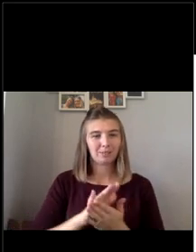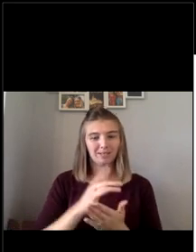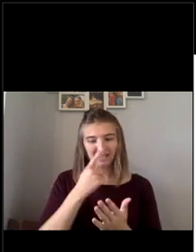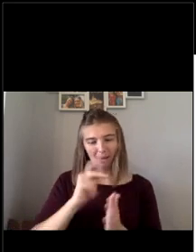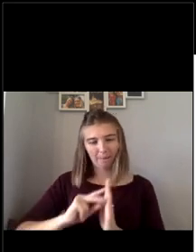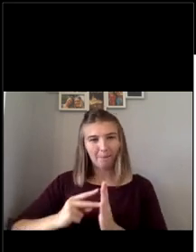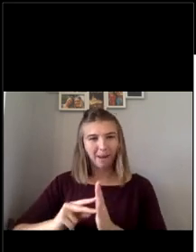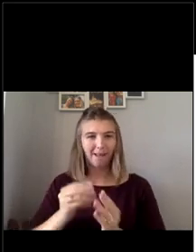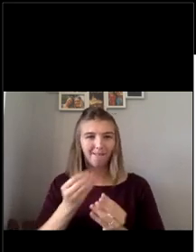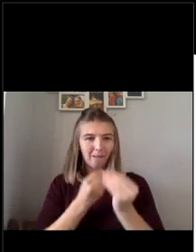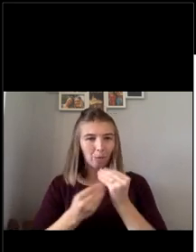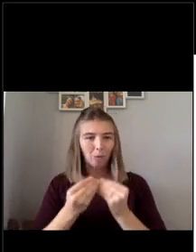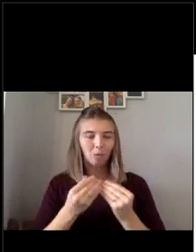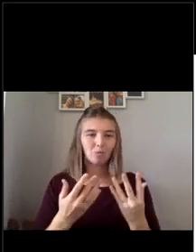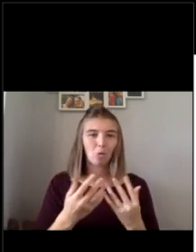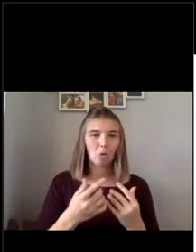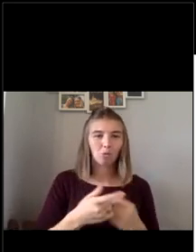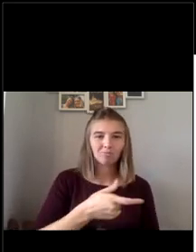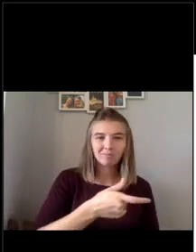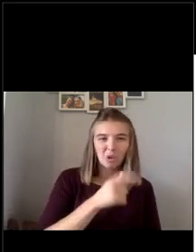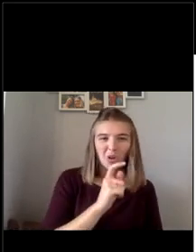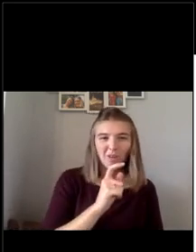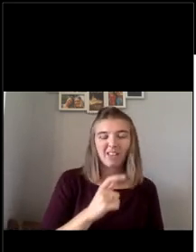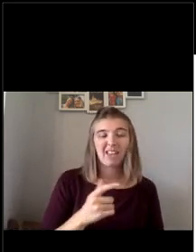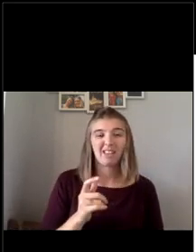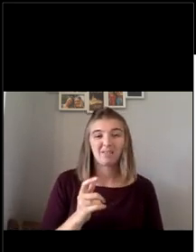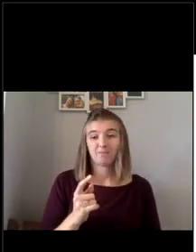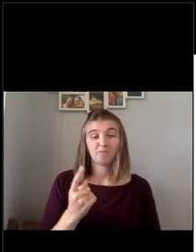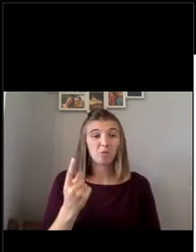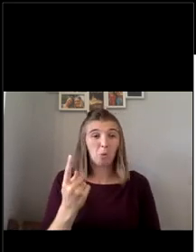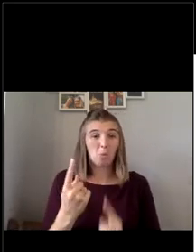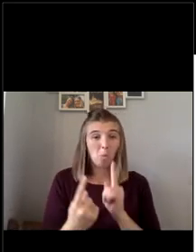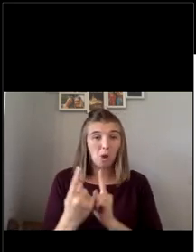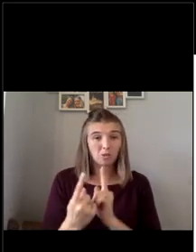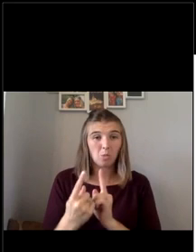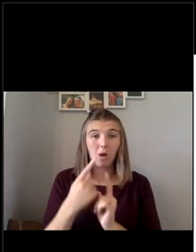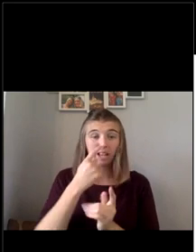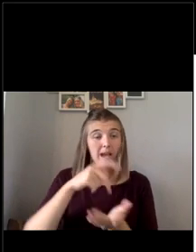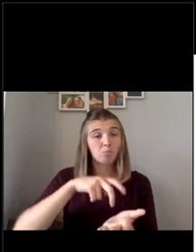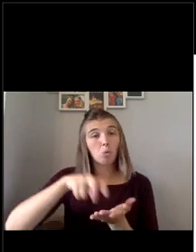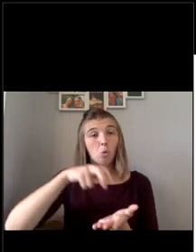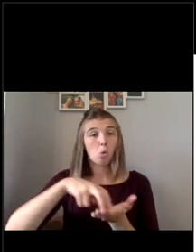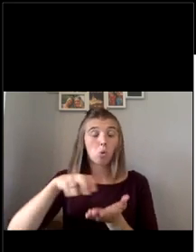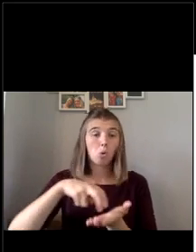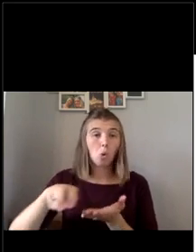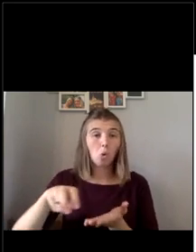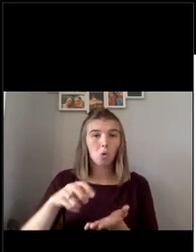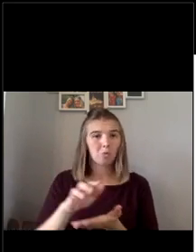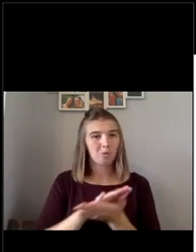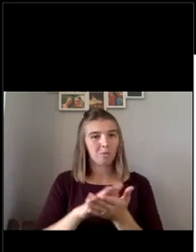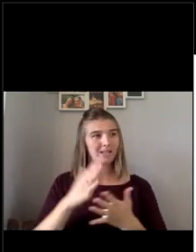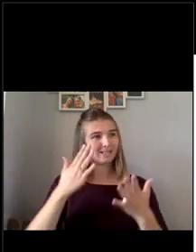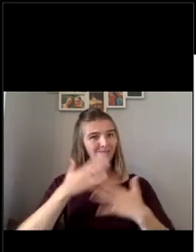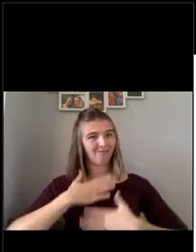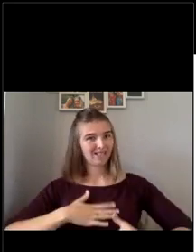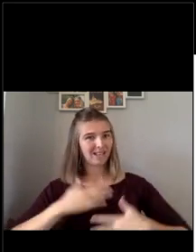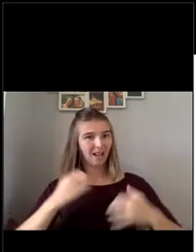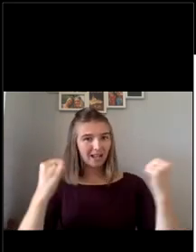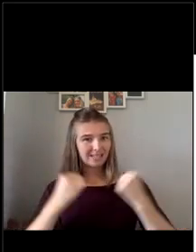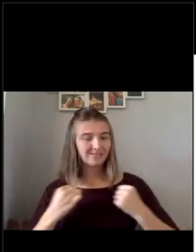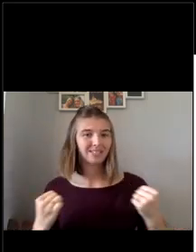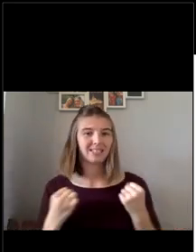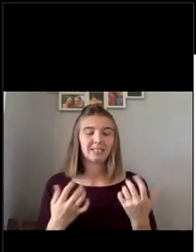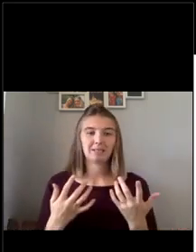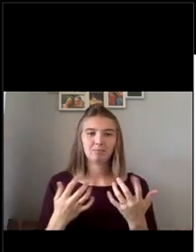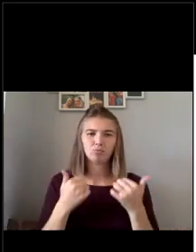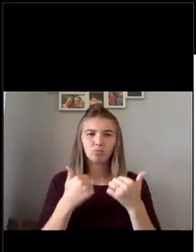of my colleagues, we also just walk around the campus, so that way I get my physical activity done and I can also socialize that way. So